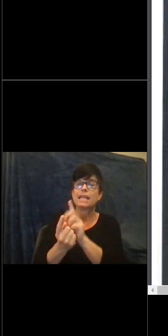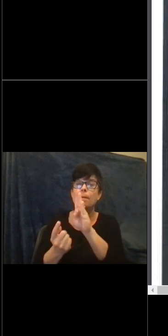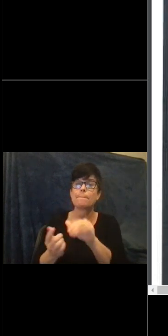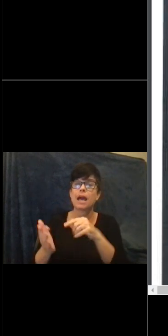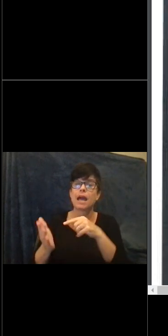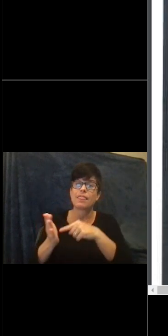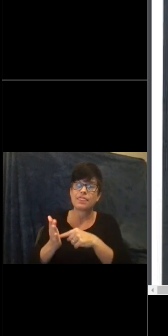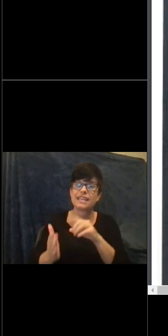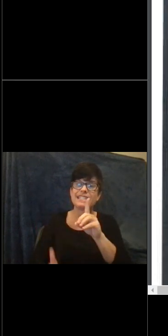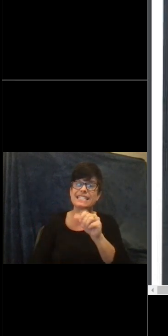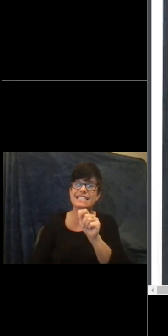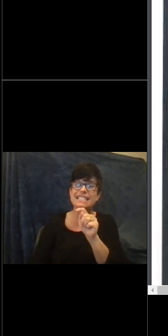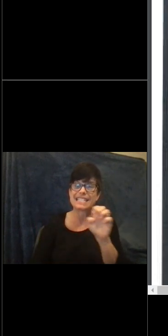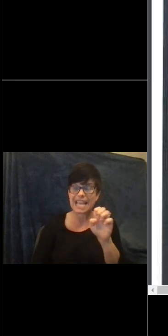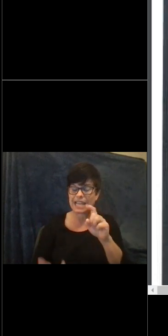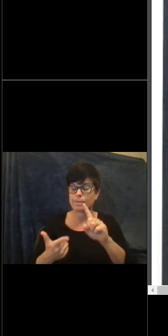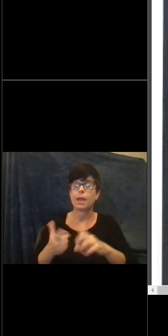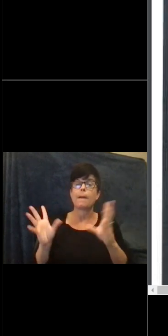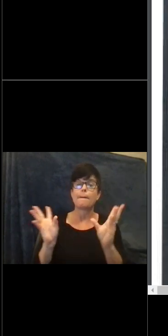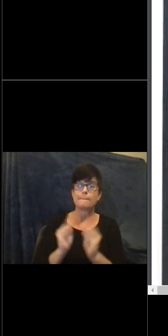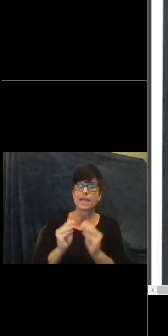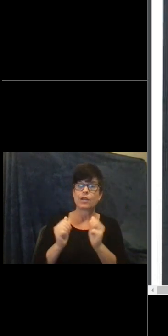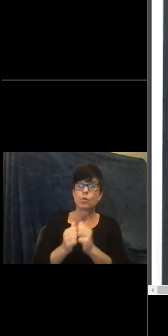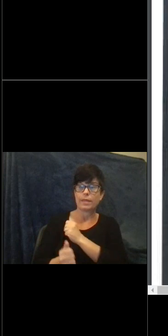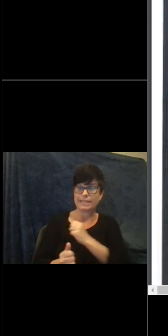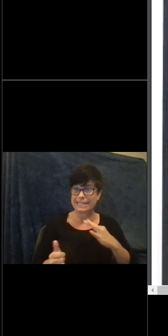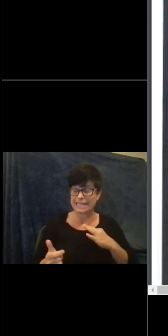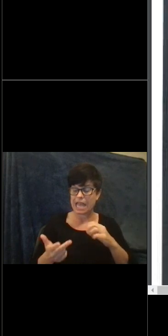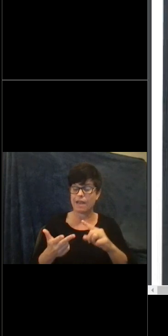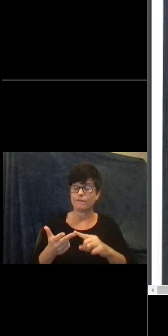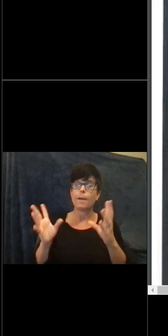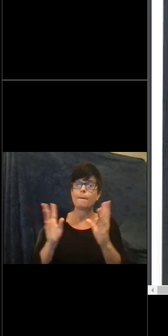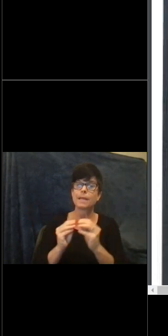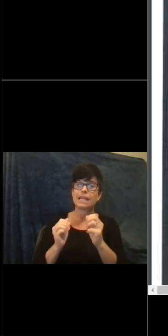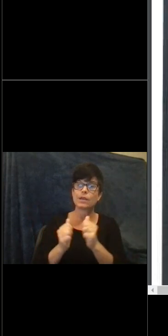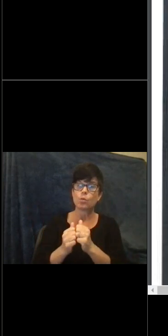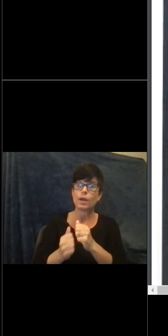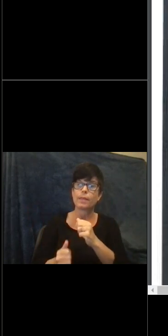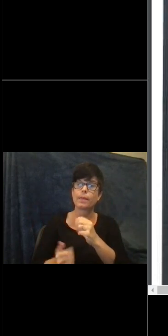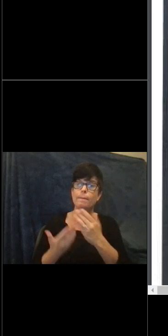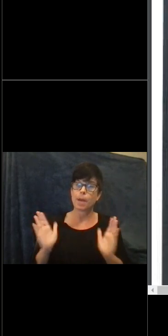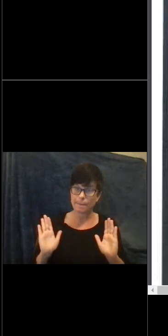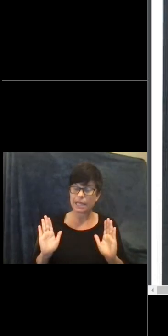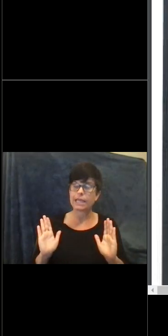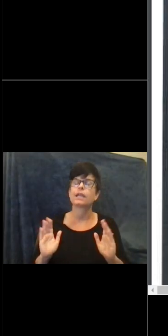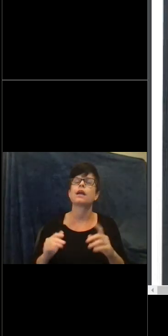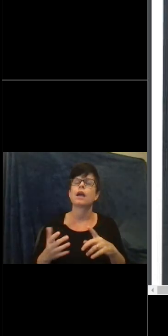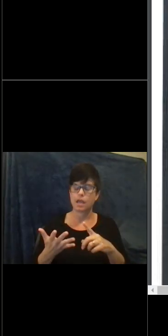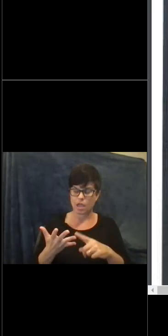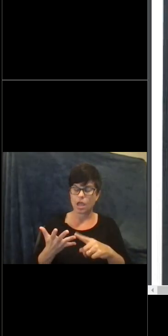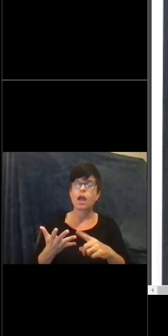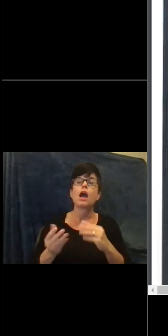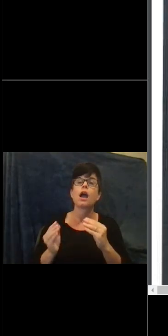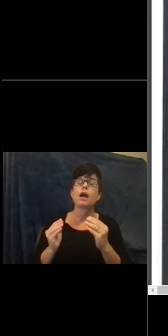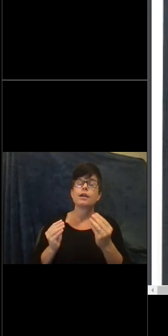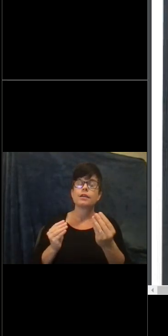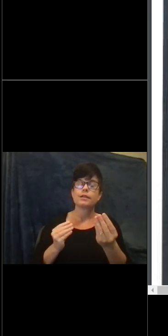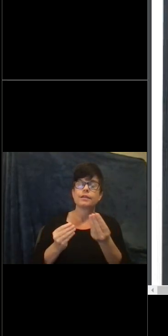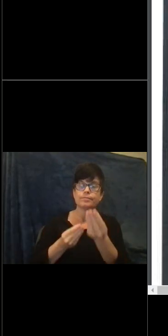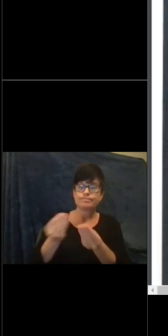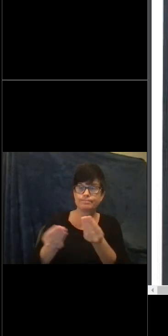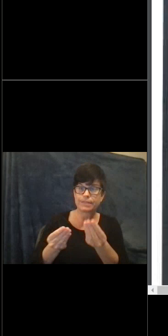meeting with public, meeting with staff, working with staff to provide some sort of documentation to you all. Those are measurable metrics,